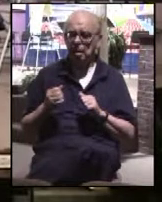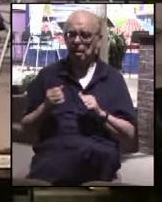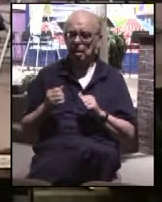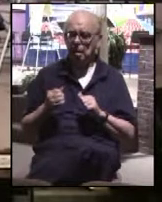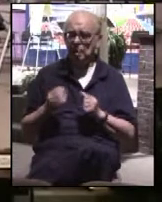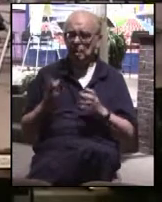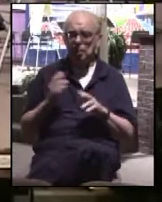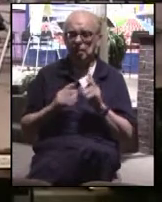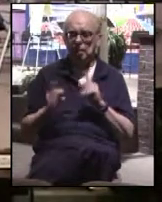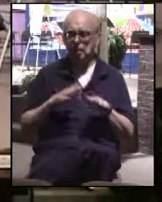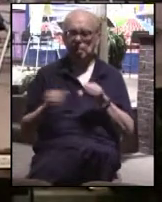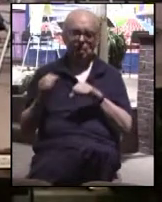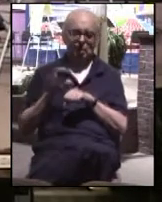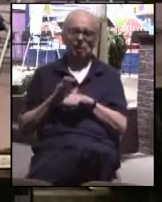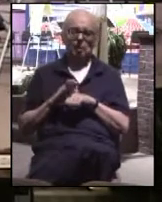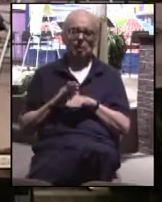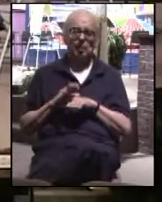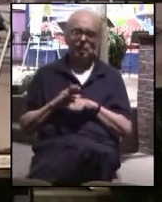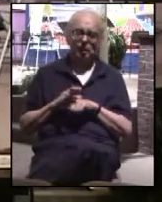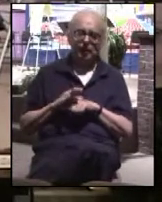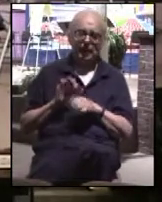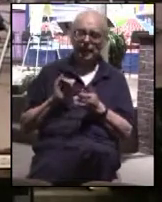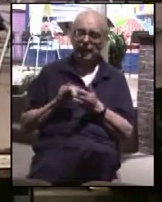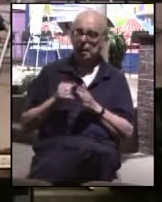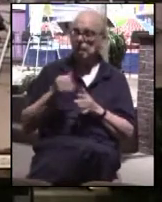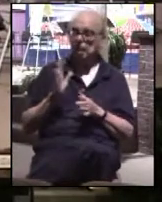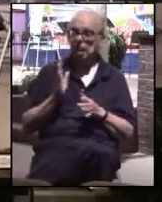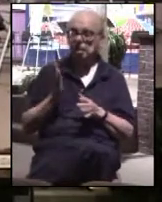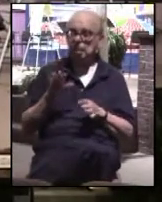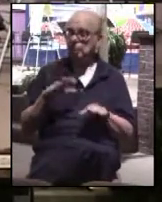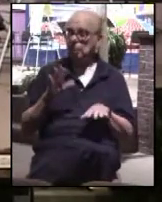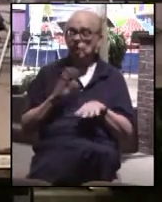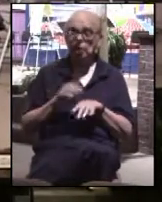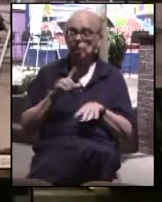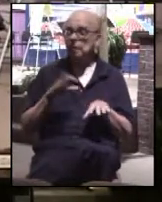too many people leave church and god has never ever called them to leave that church